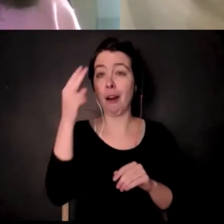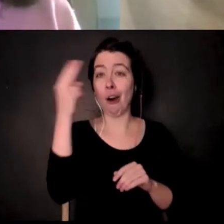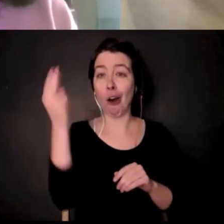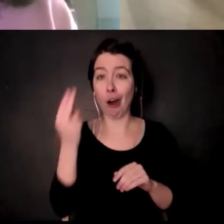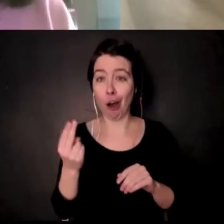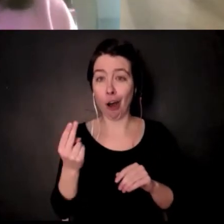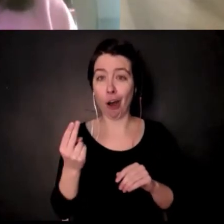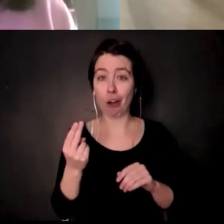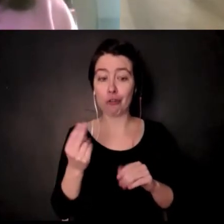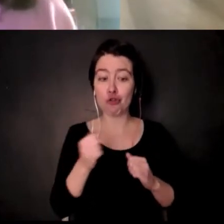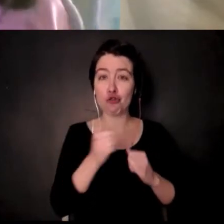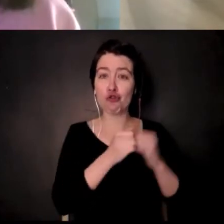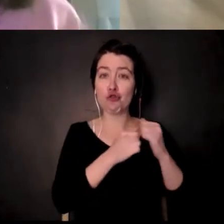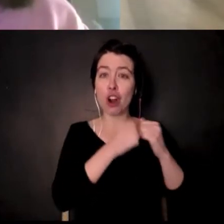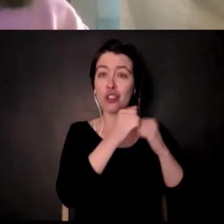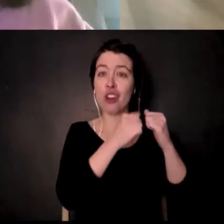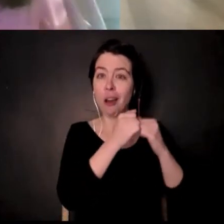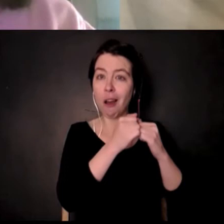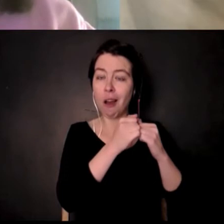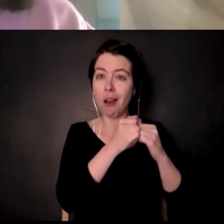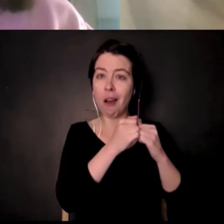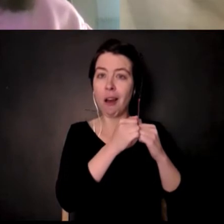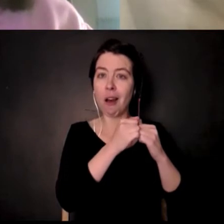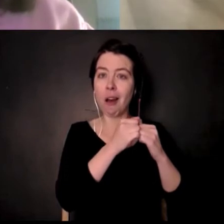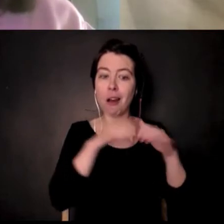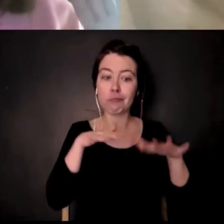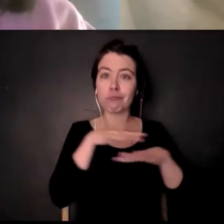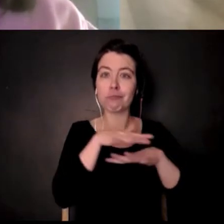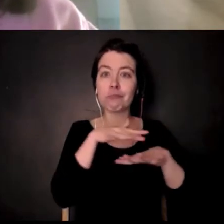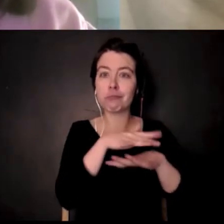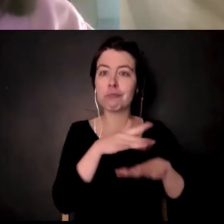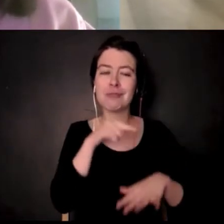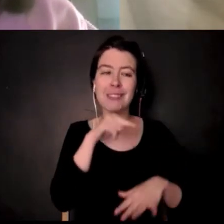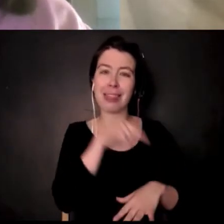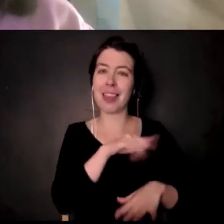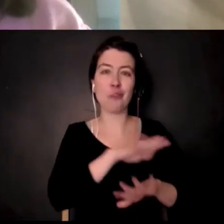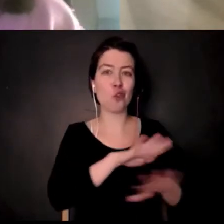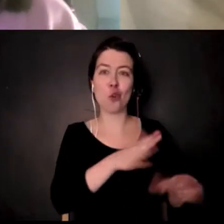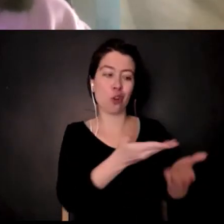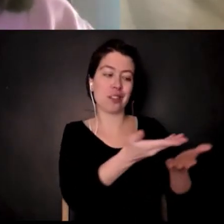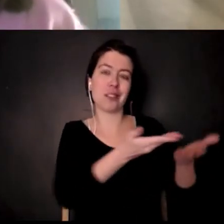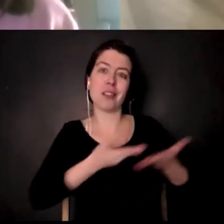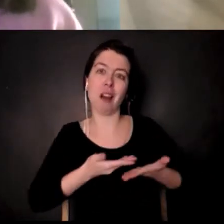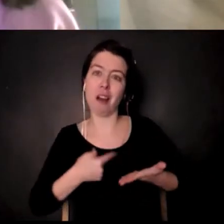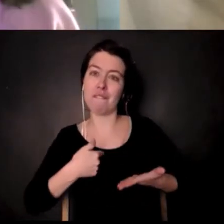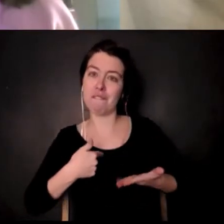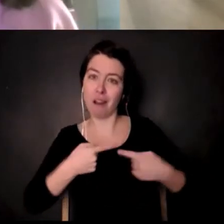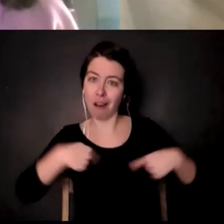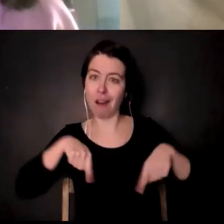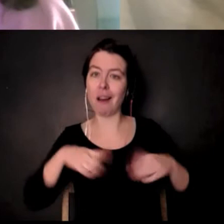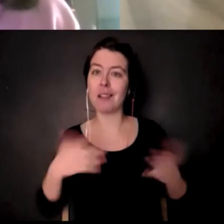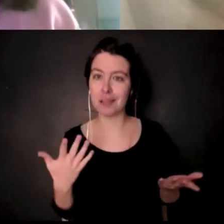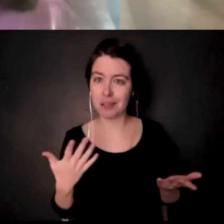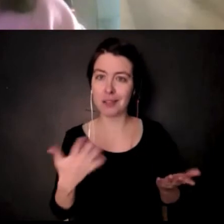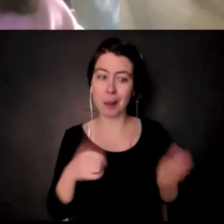us. And we've got to this point right now where they're really at this like breaking point. We keep seeing it manifesting in a number of different